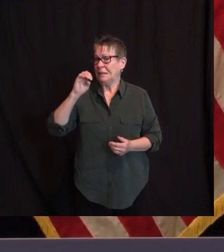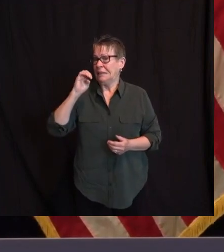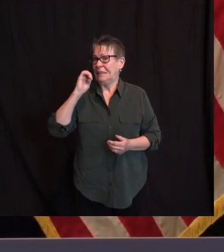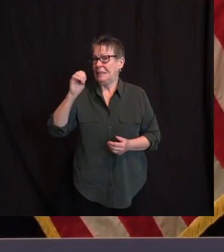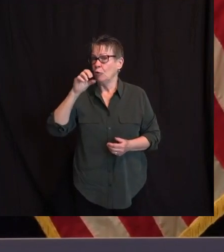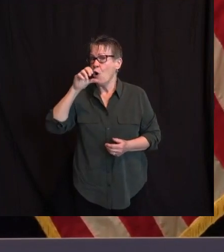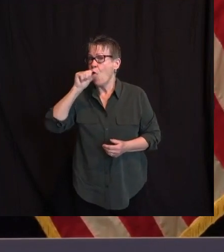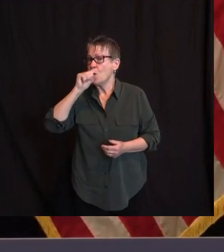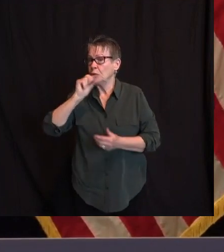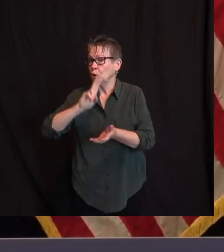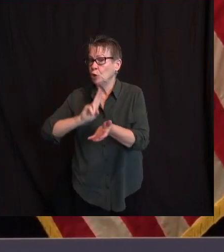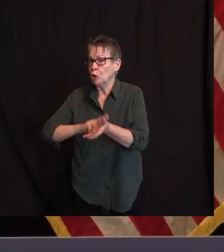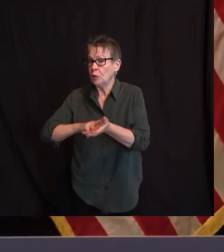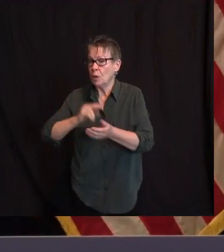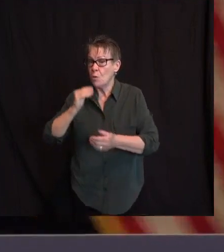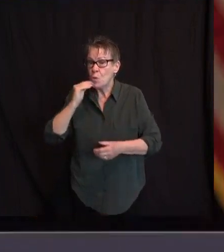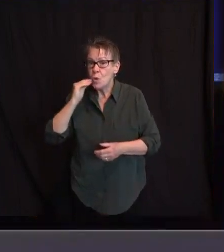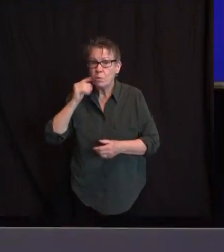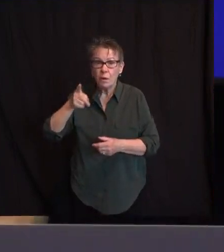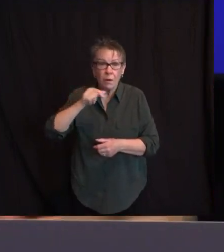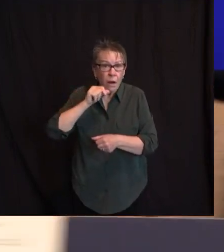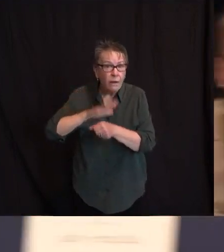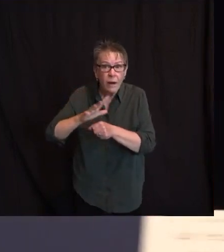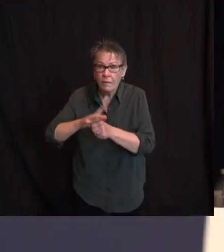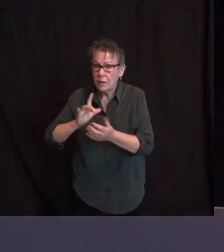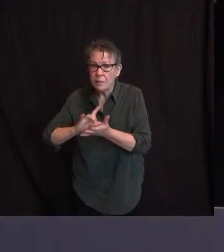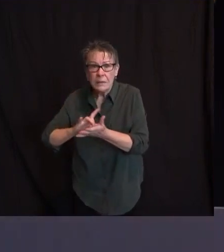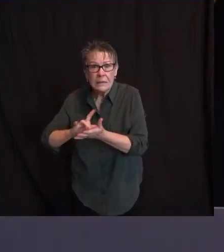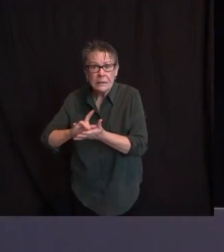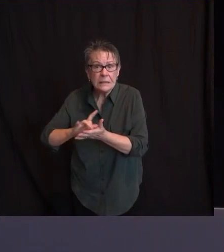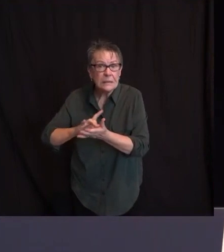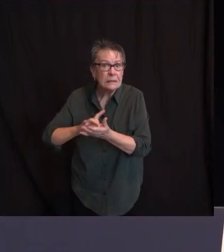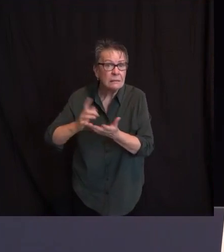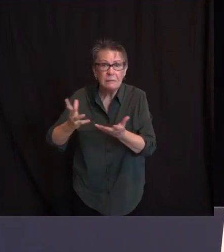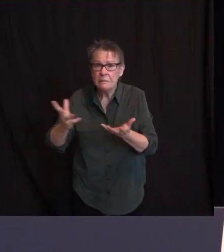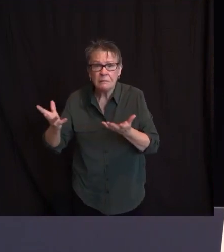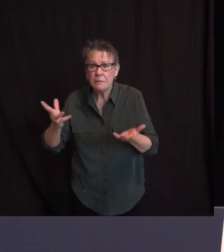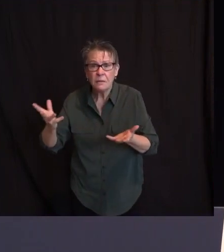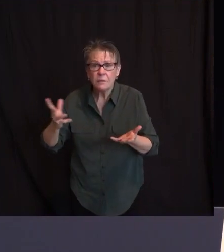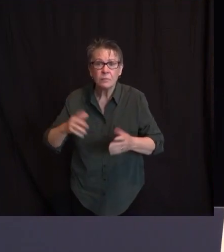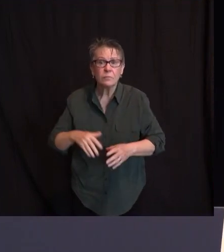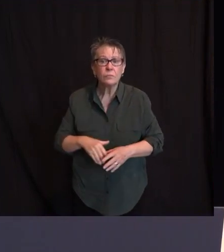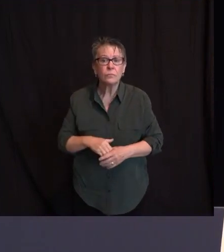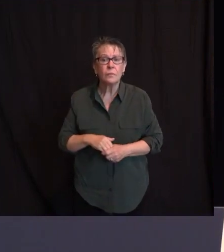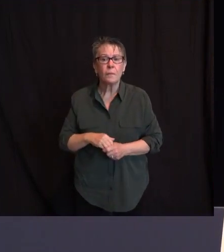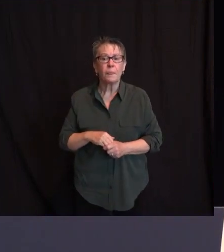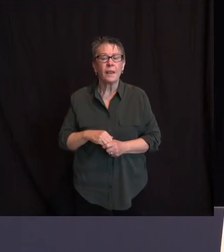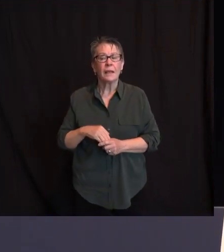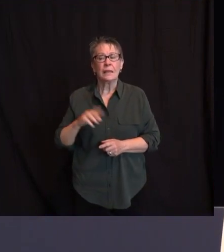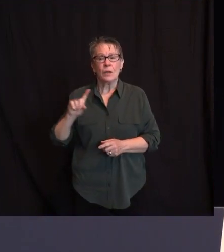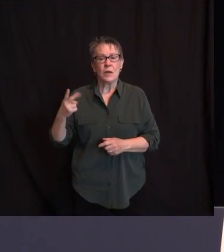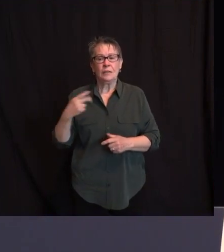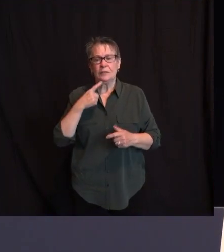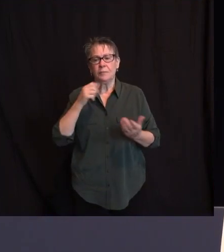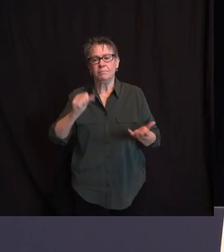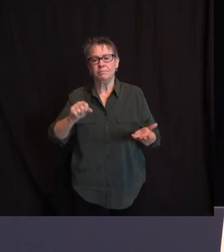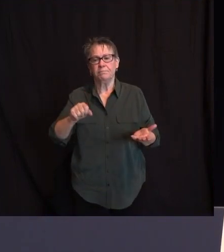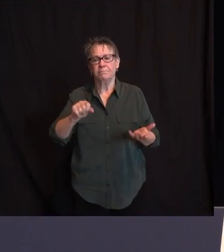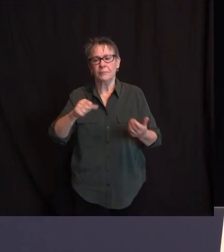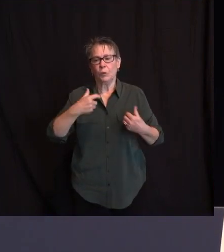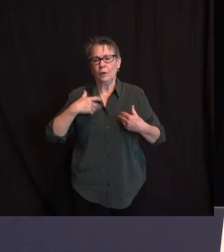in strong demand? Sure. On East Orange, we finalized our contractual relationship with East Orange to take over